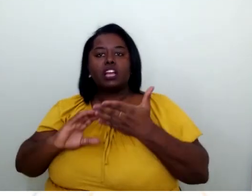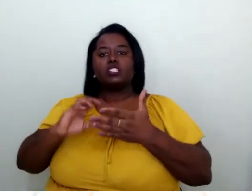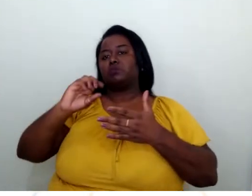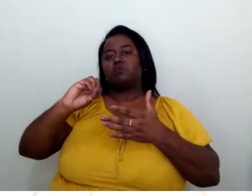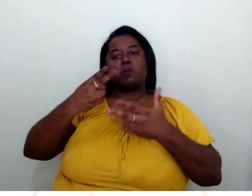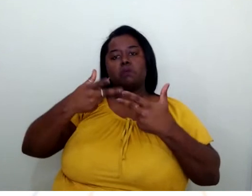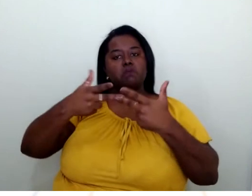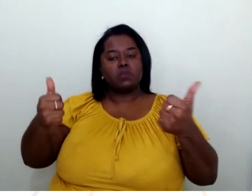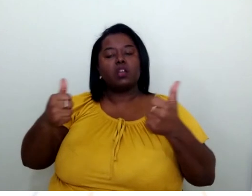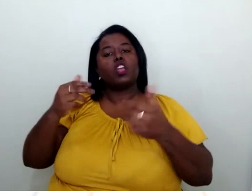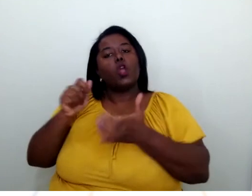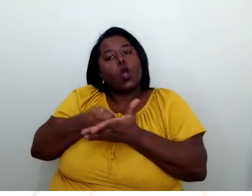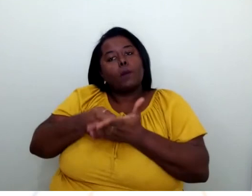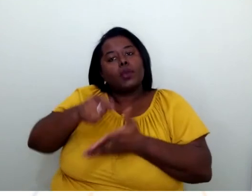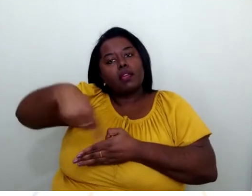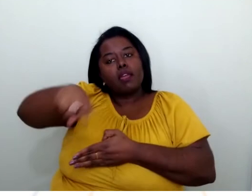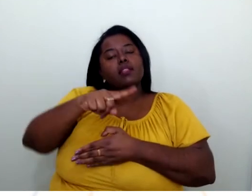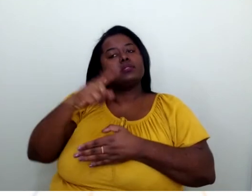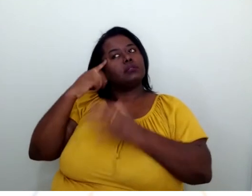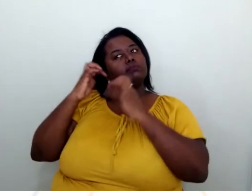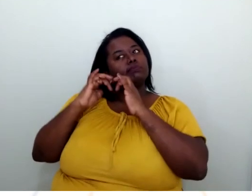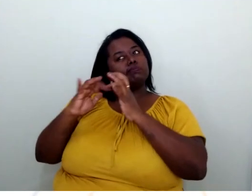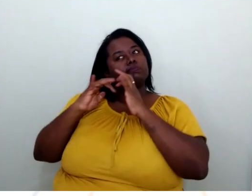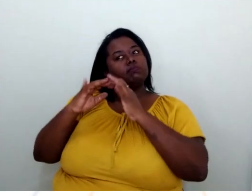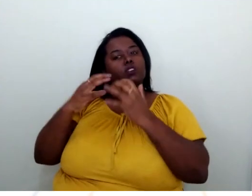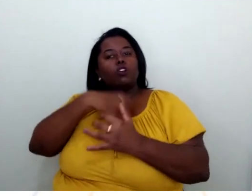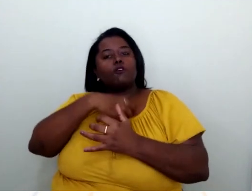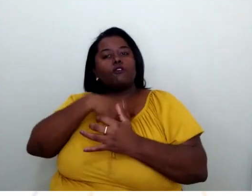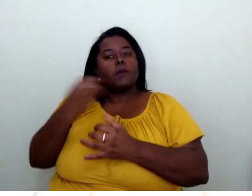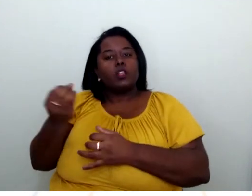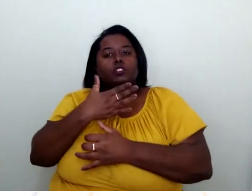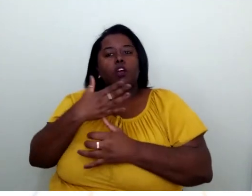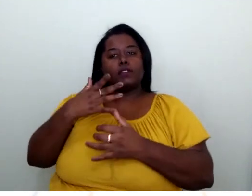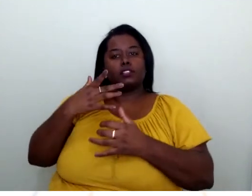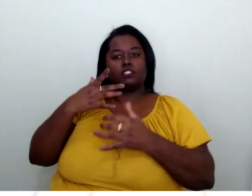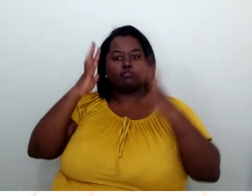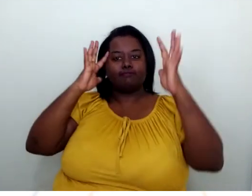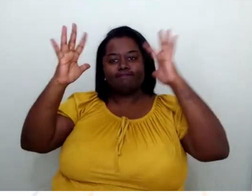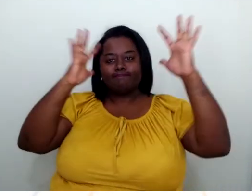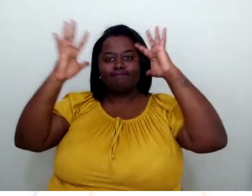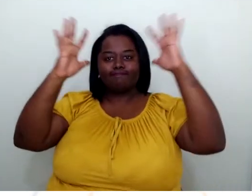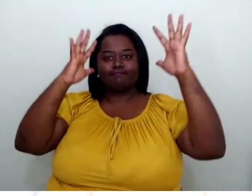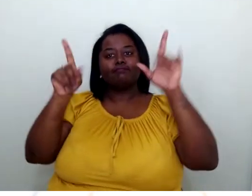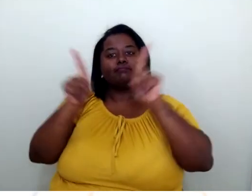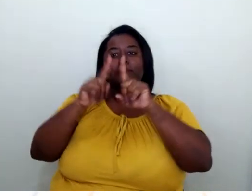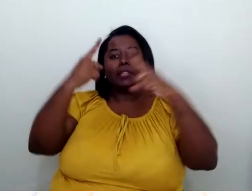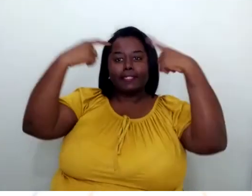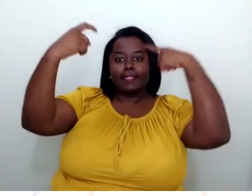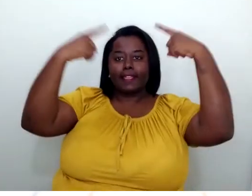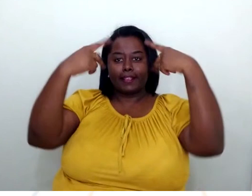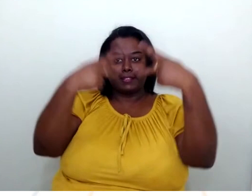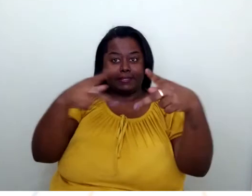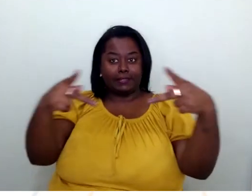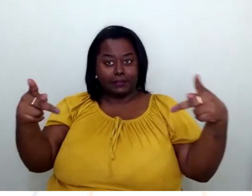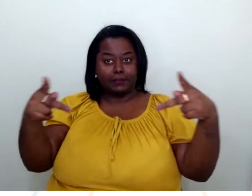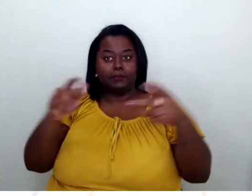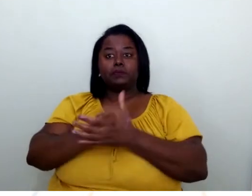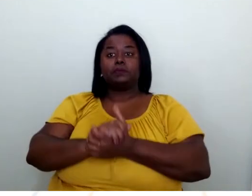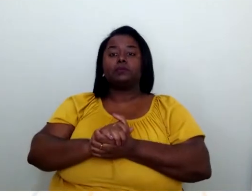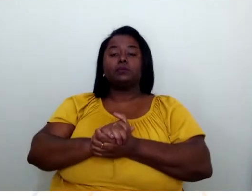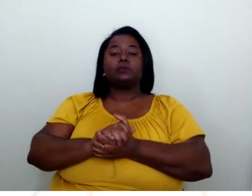University of California at Los Angeles has developed the Calibrated Peer Review tool, which is really an exciting tool to use, and I encourage you